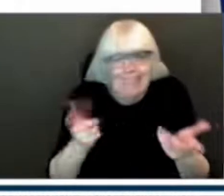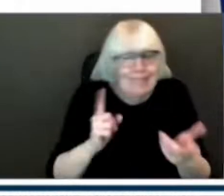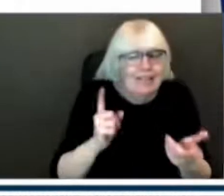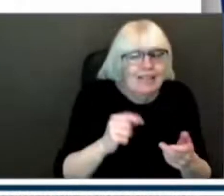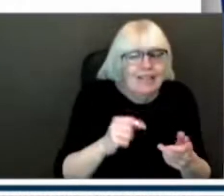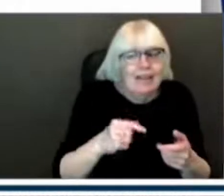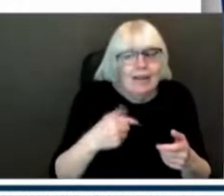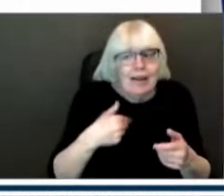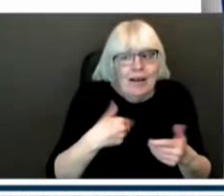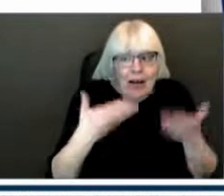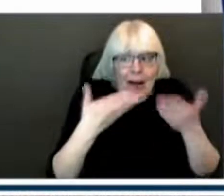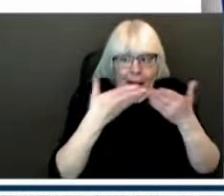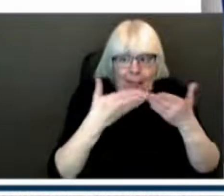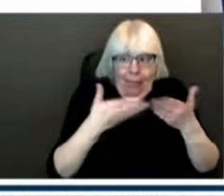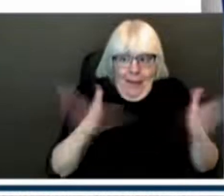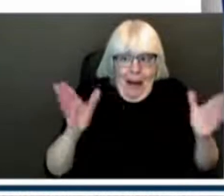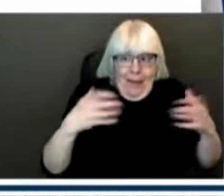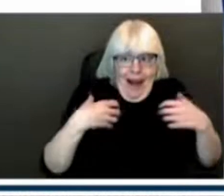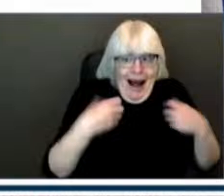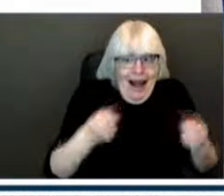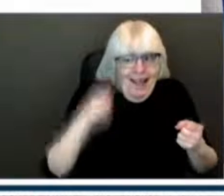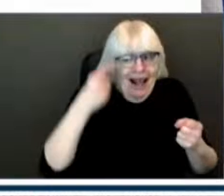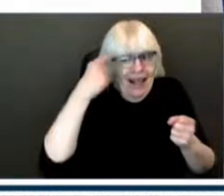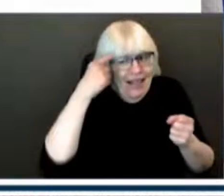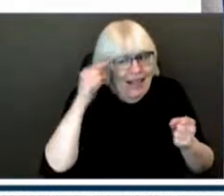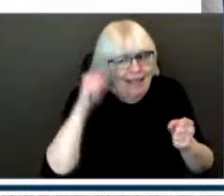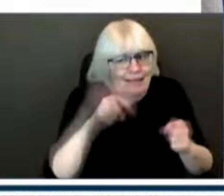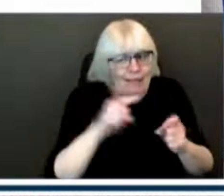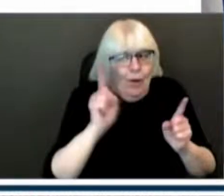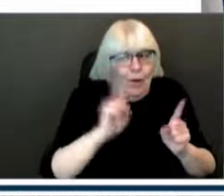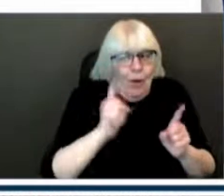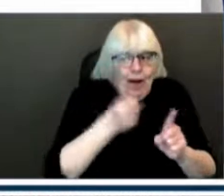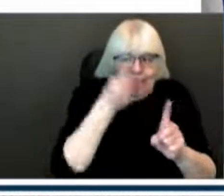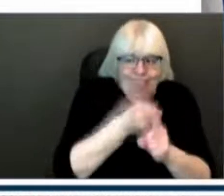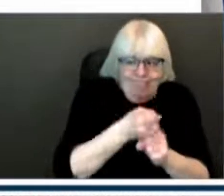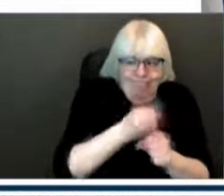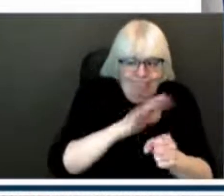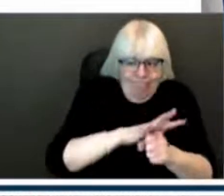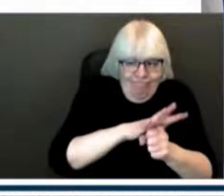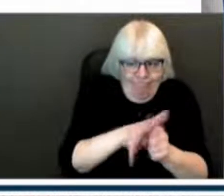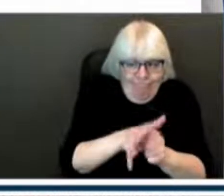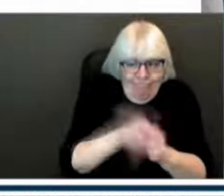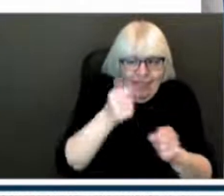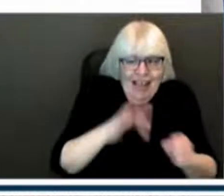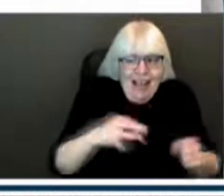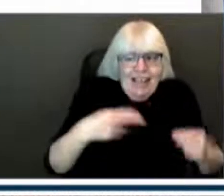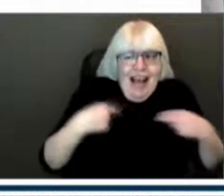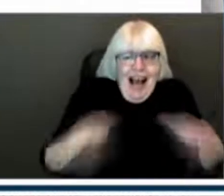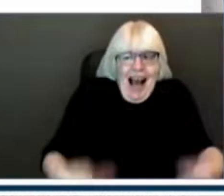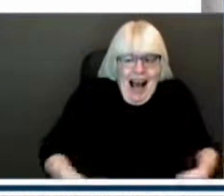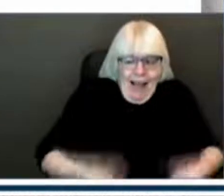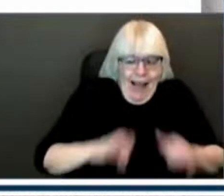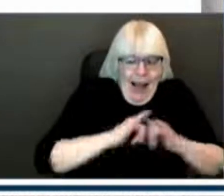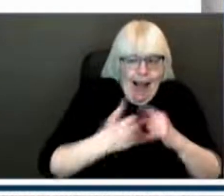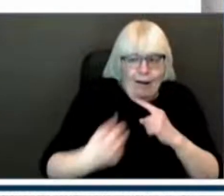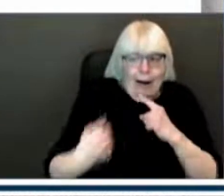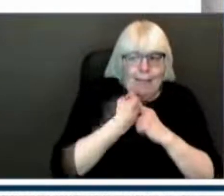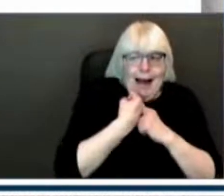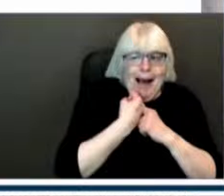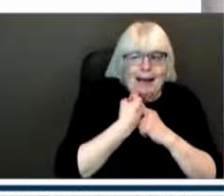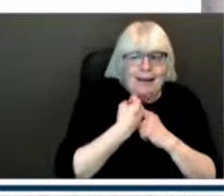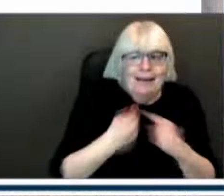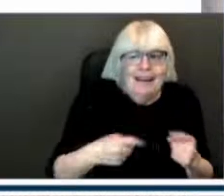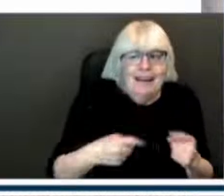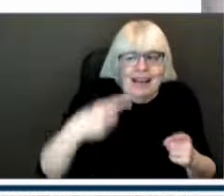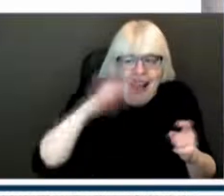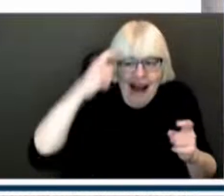the impact of the virus on our physical health, but it also has an obligation to consider the mental well-being of our province